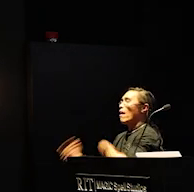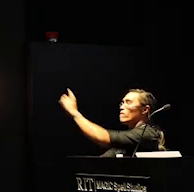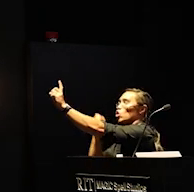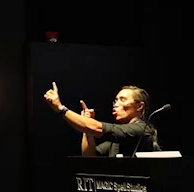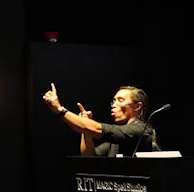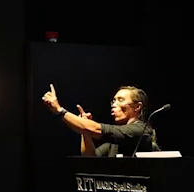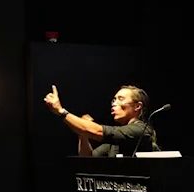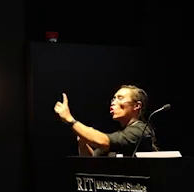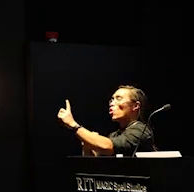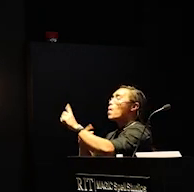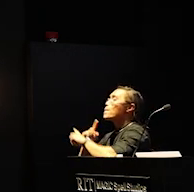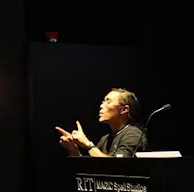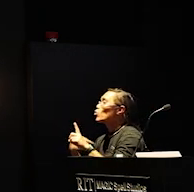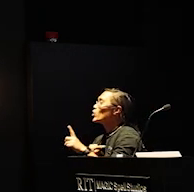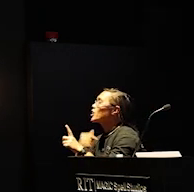perfectly scripted.